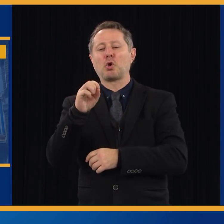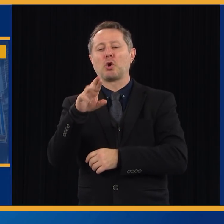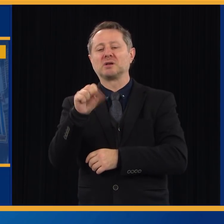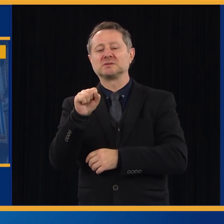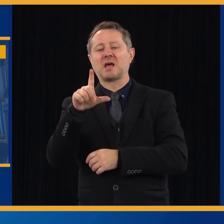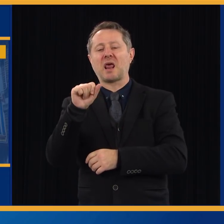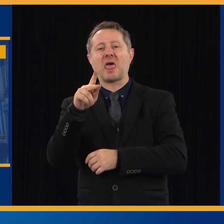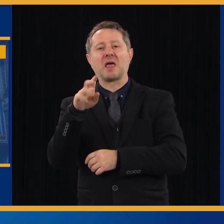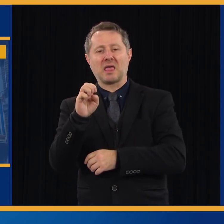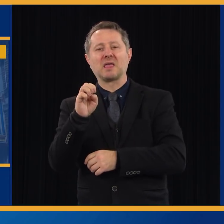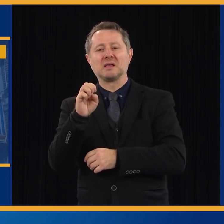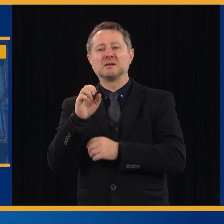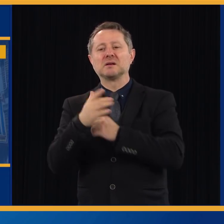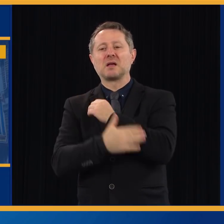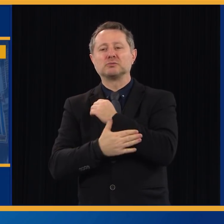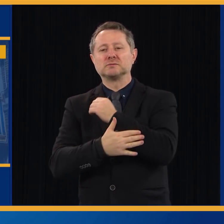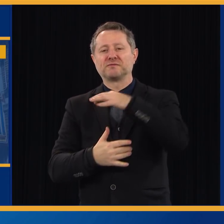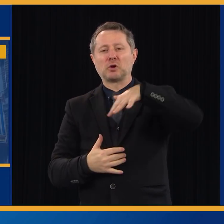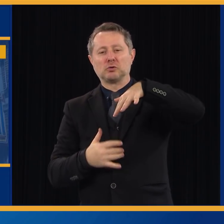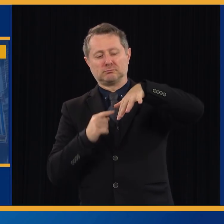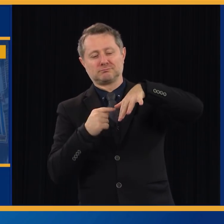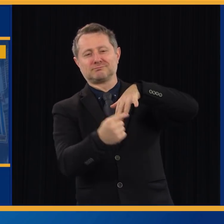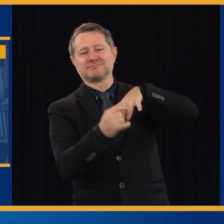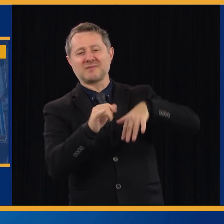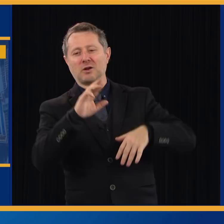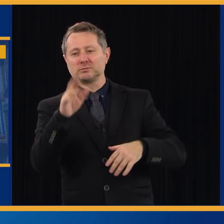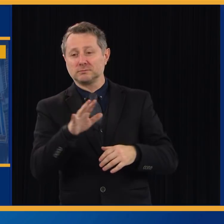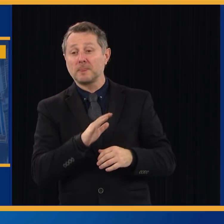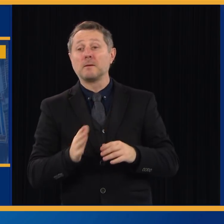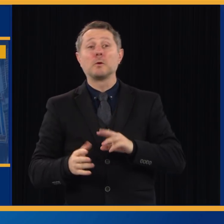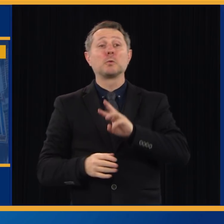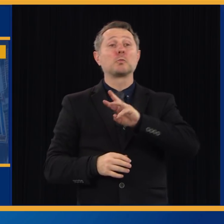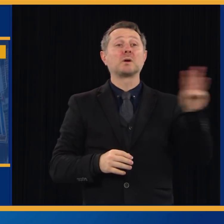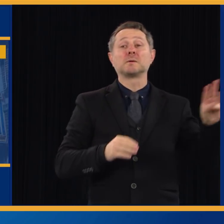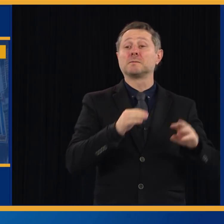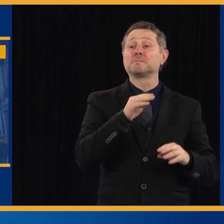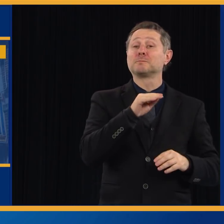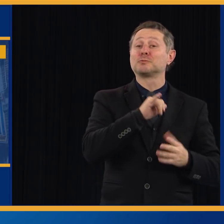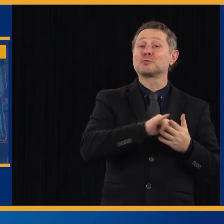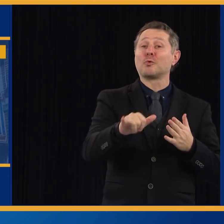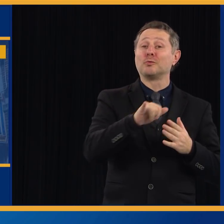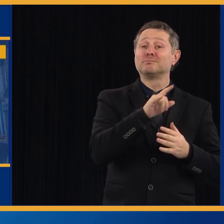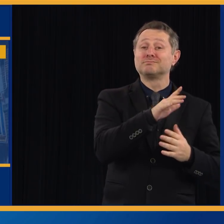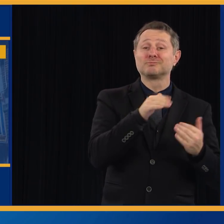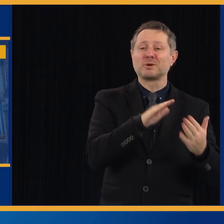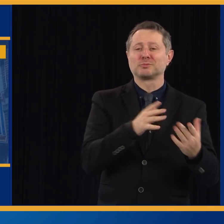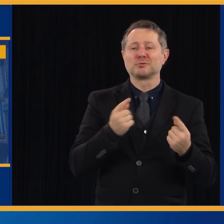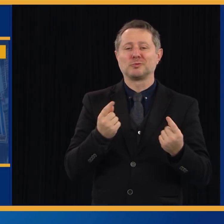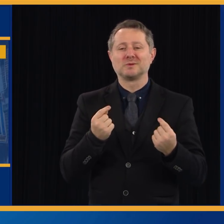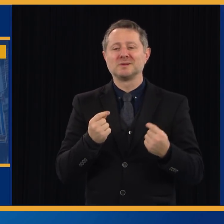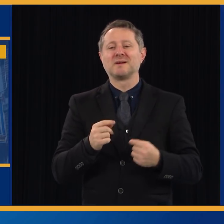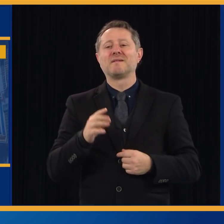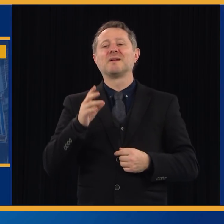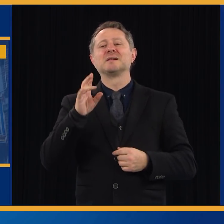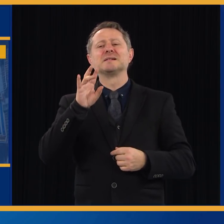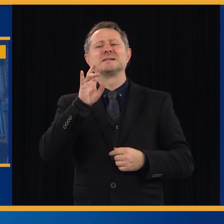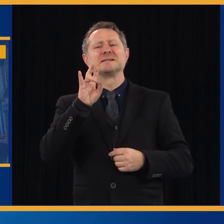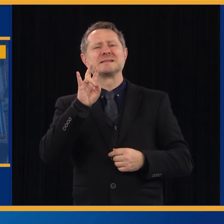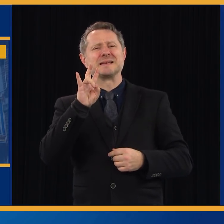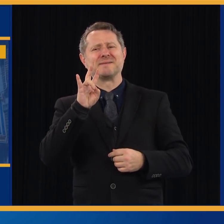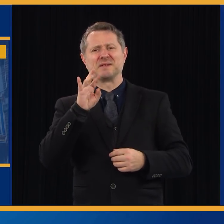Western New York, we went through 7 feet of snow a couple of years ago. That was fun. We learned from